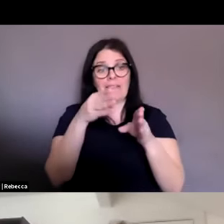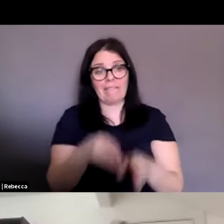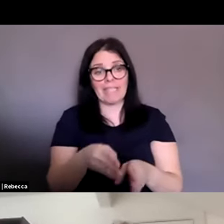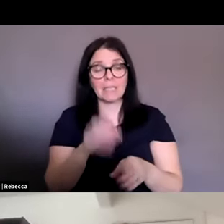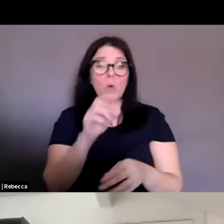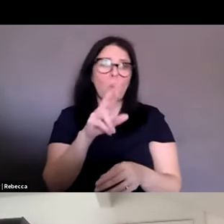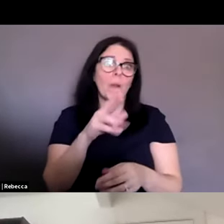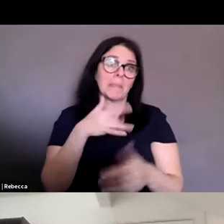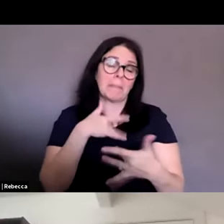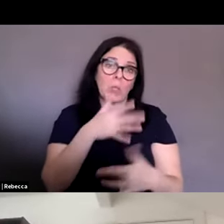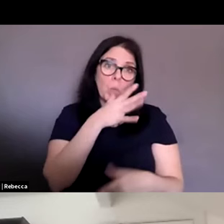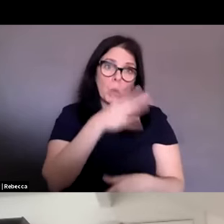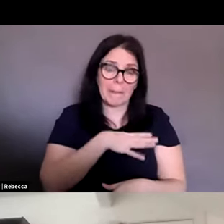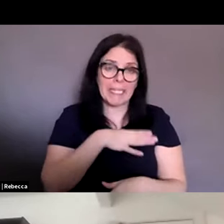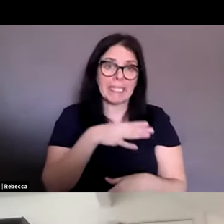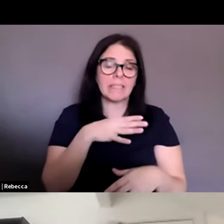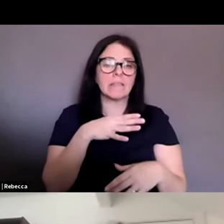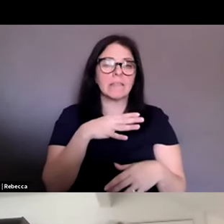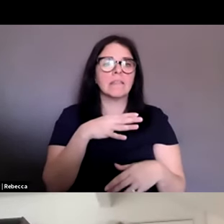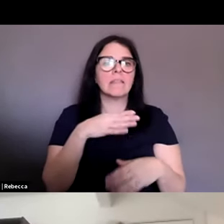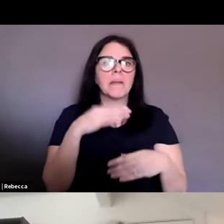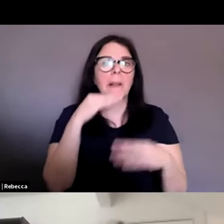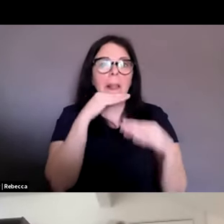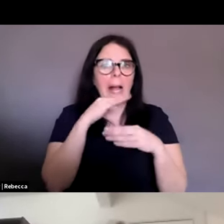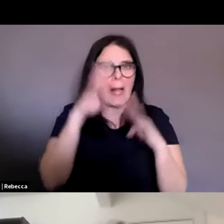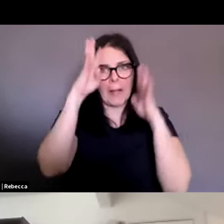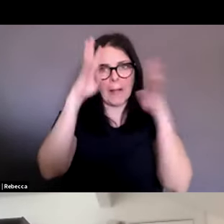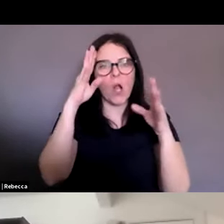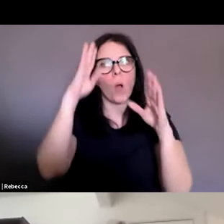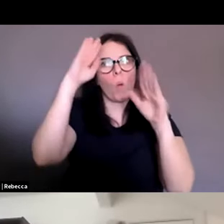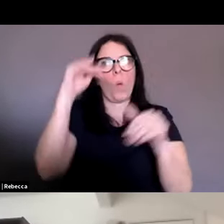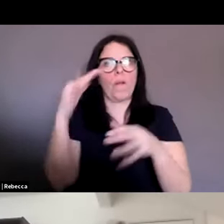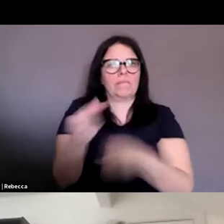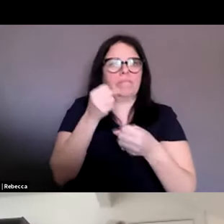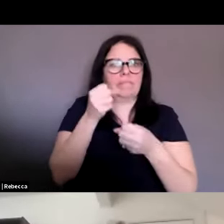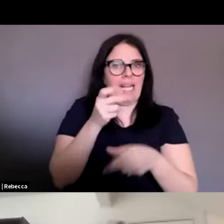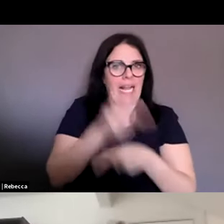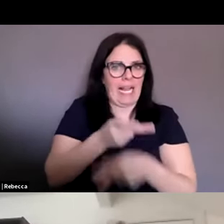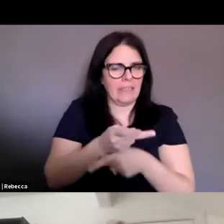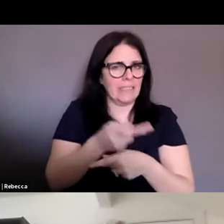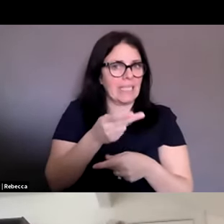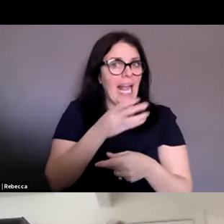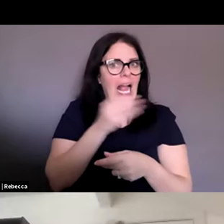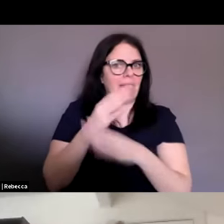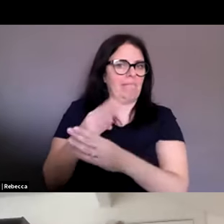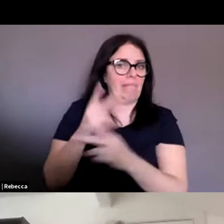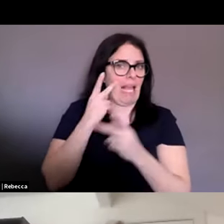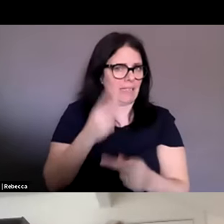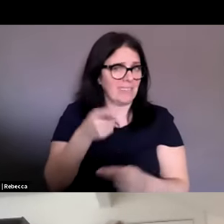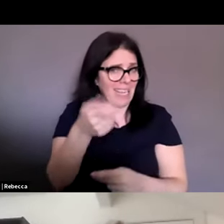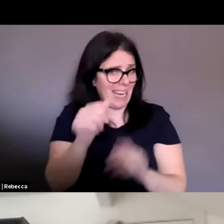get an upper hand in custody and access cases. Any comments on that question?